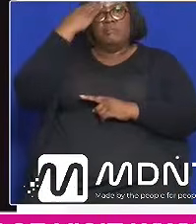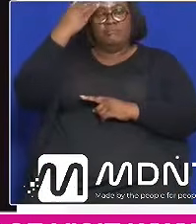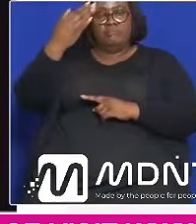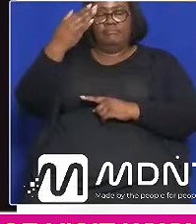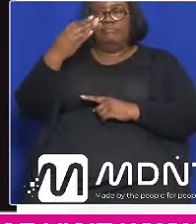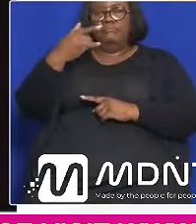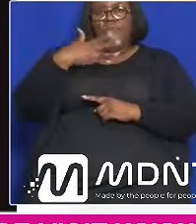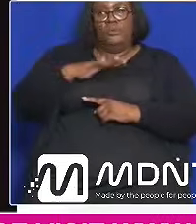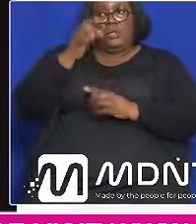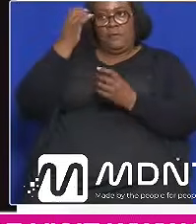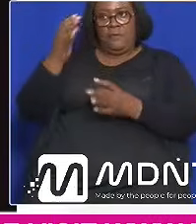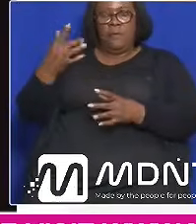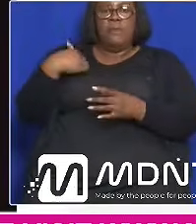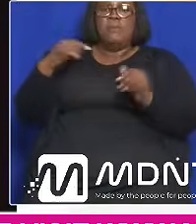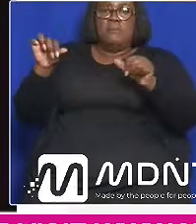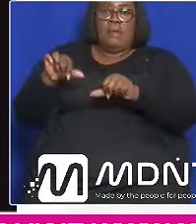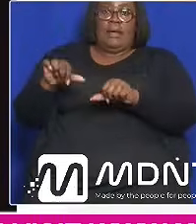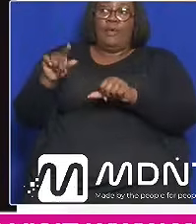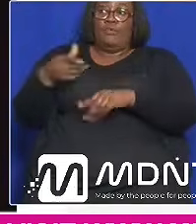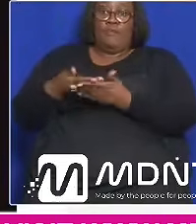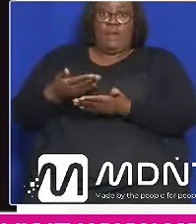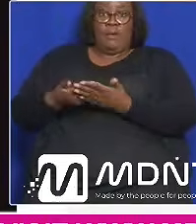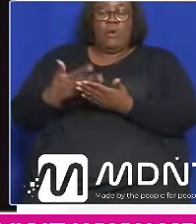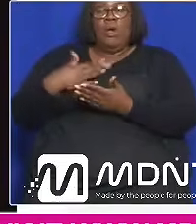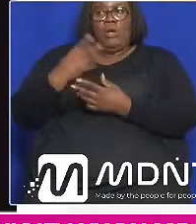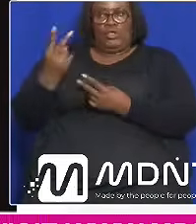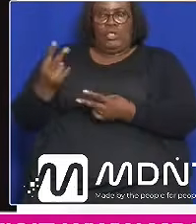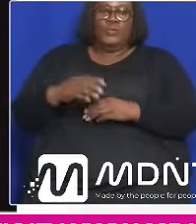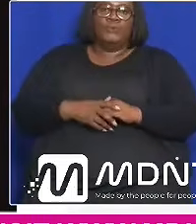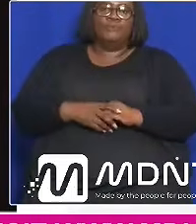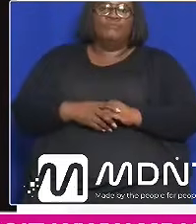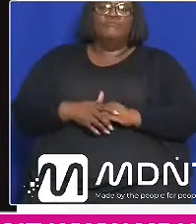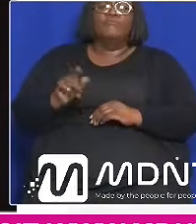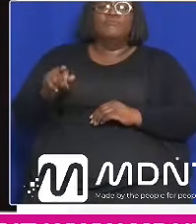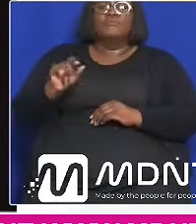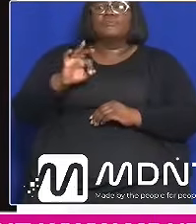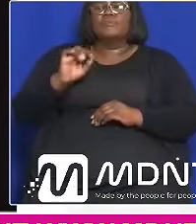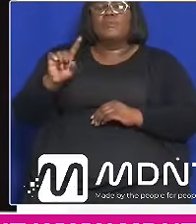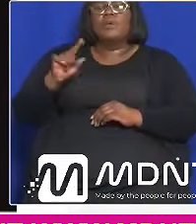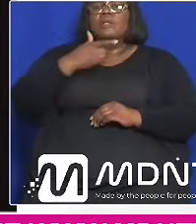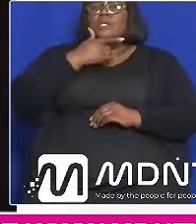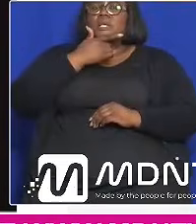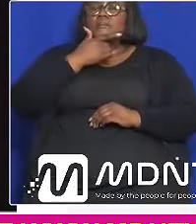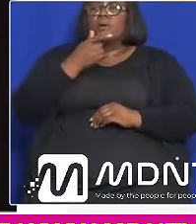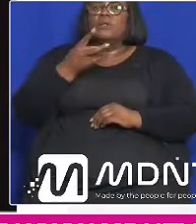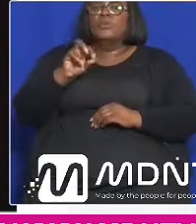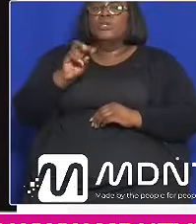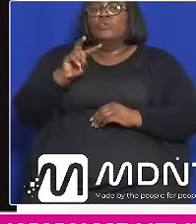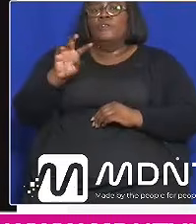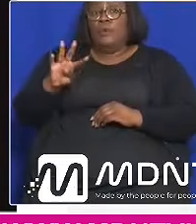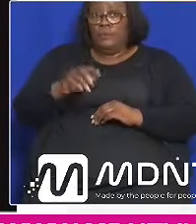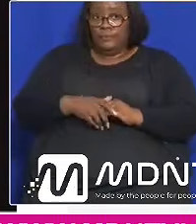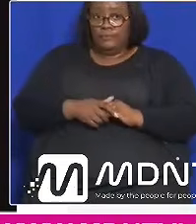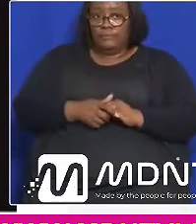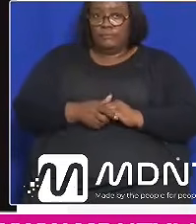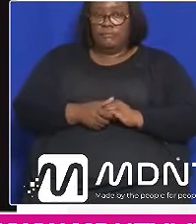I'm back, and whenever you are available, I would like to see you. This is the 31st of December, 2024.